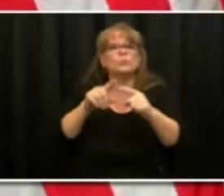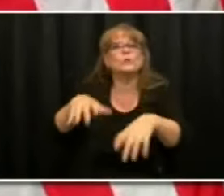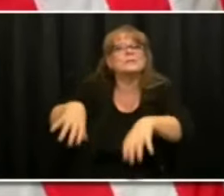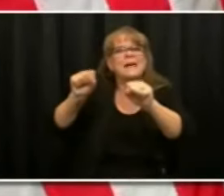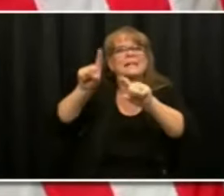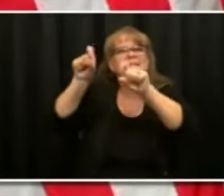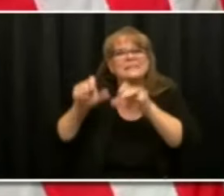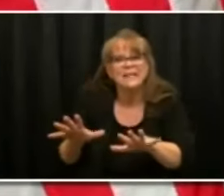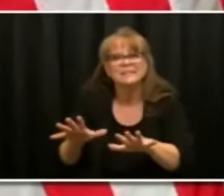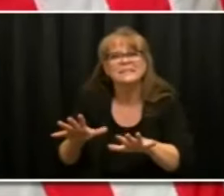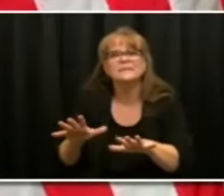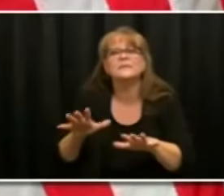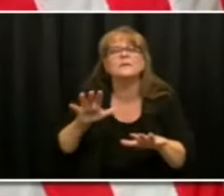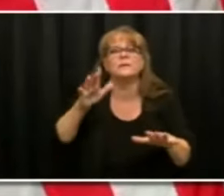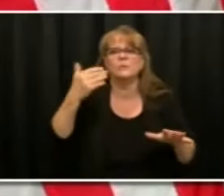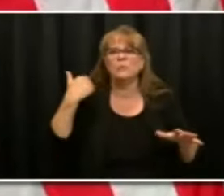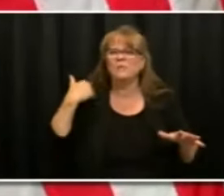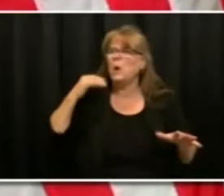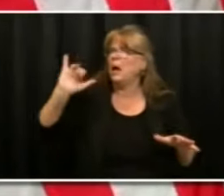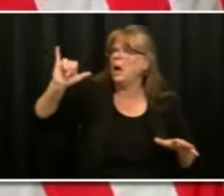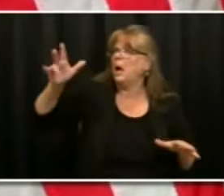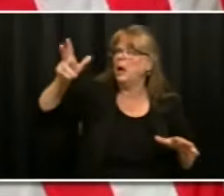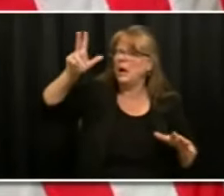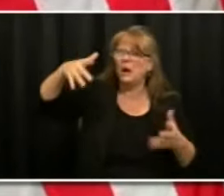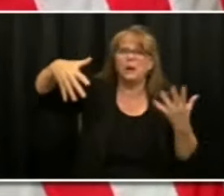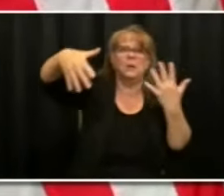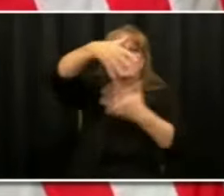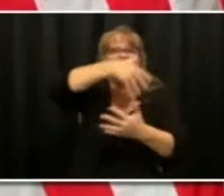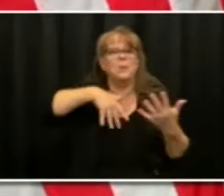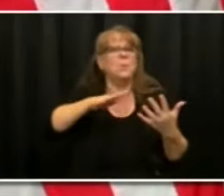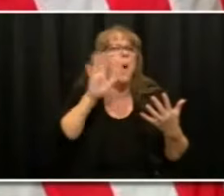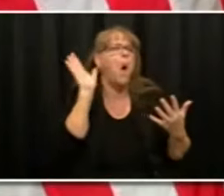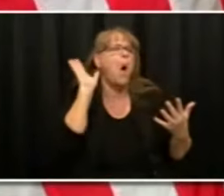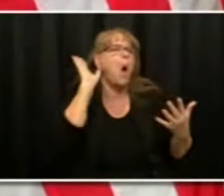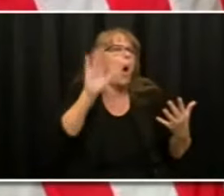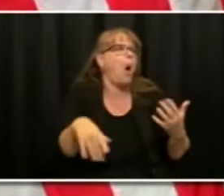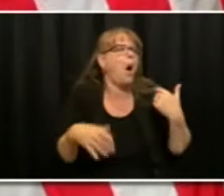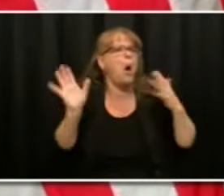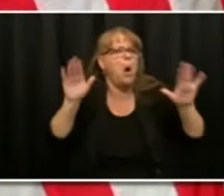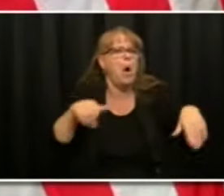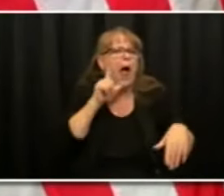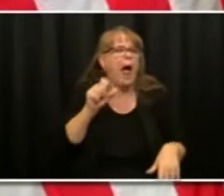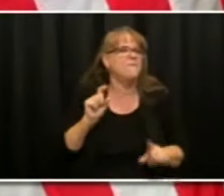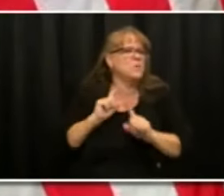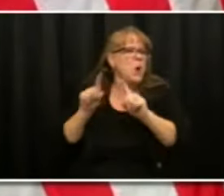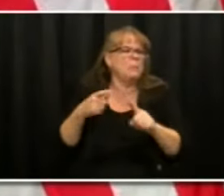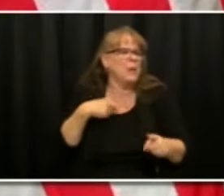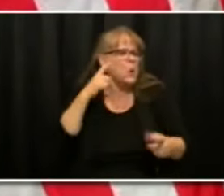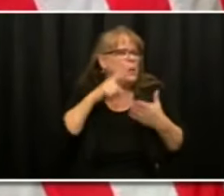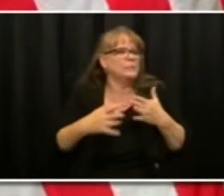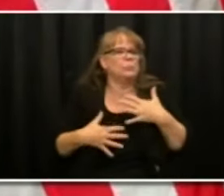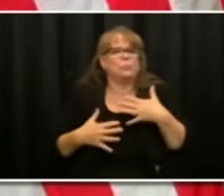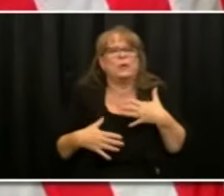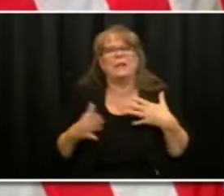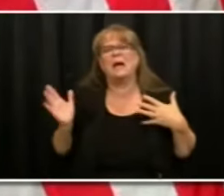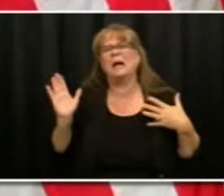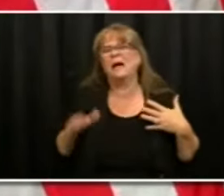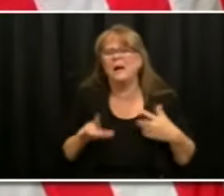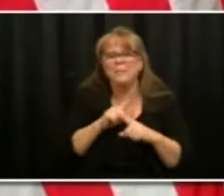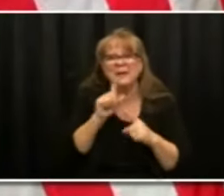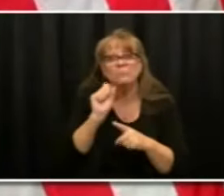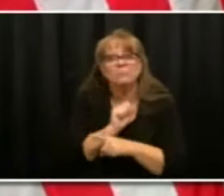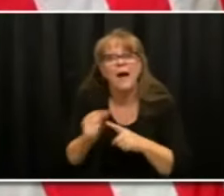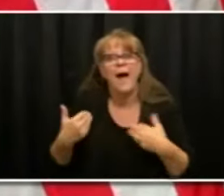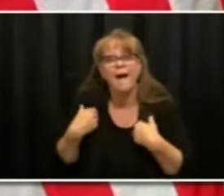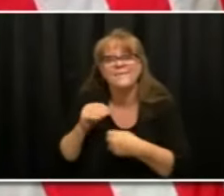air quality. And you know what? 9 out of 10 times it probably is. But that 1 out of 10 times that it could very well be the